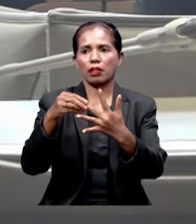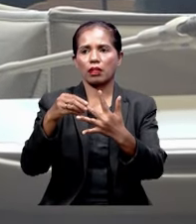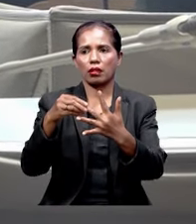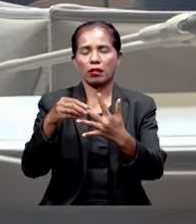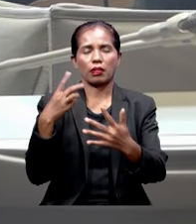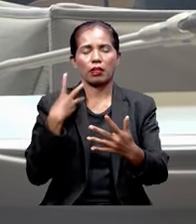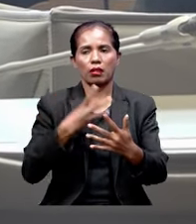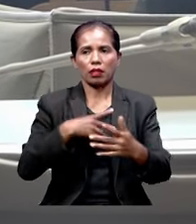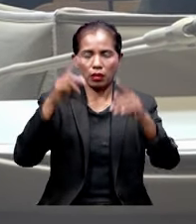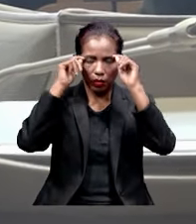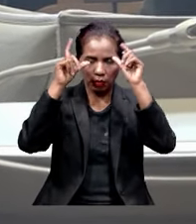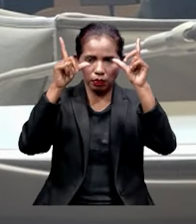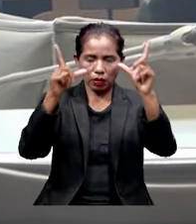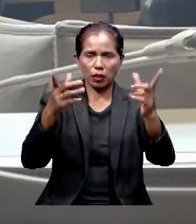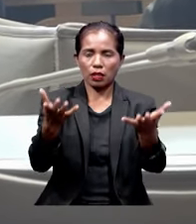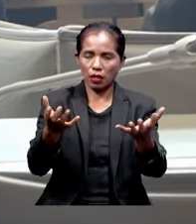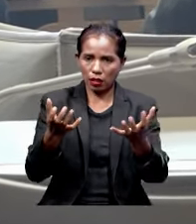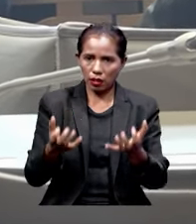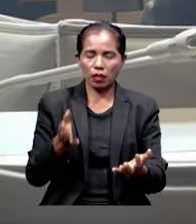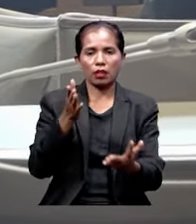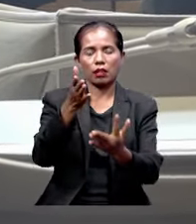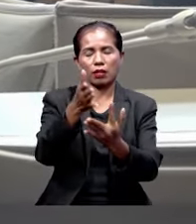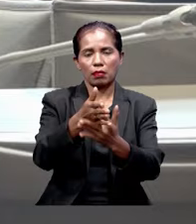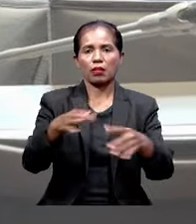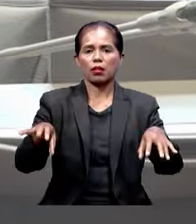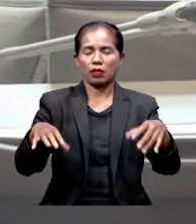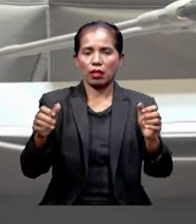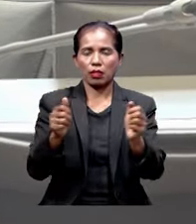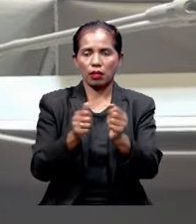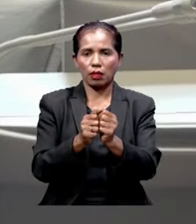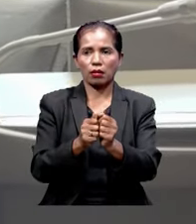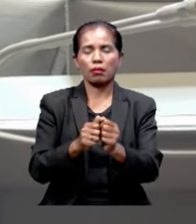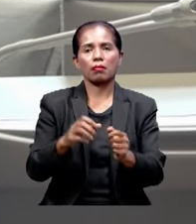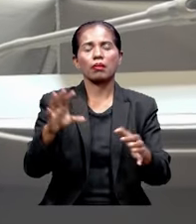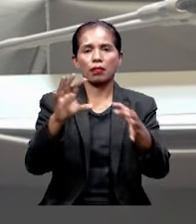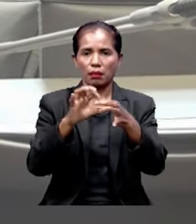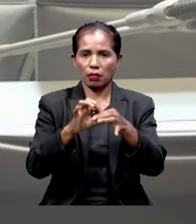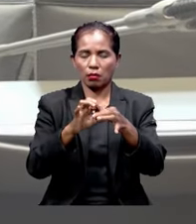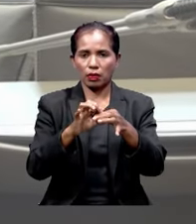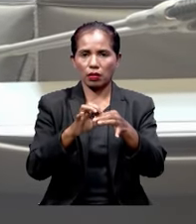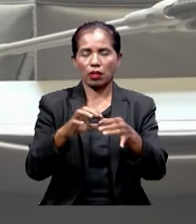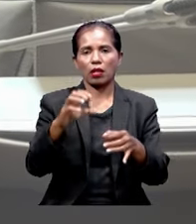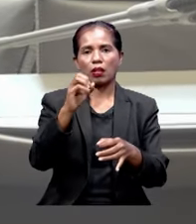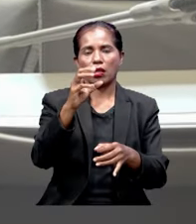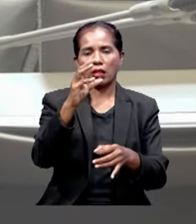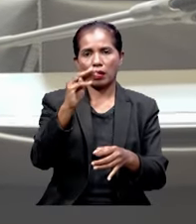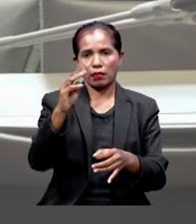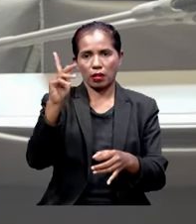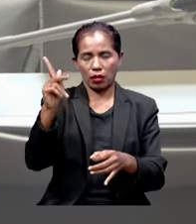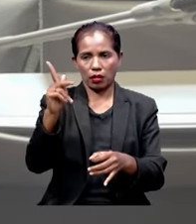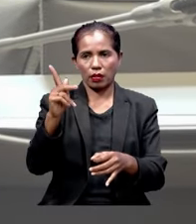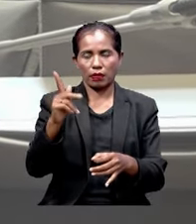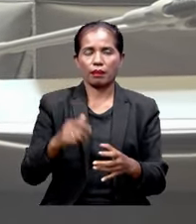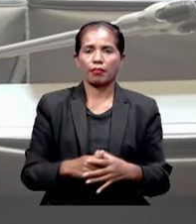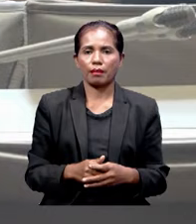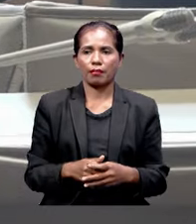underscoring Timor-Leste's commitment to WTO standards and practices. Similarly, the revised legislative action